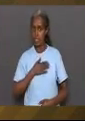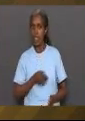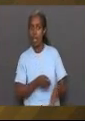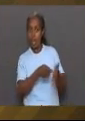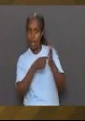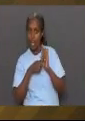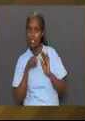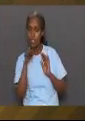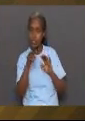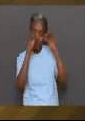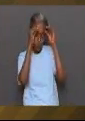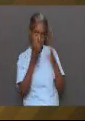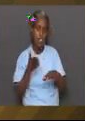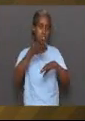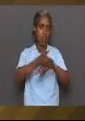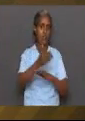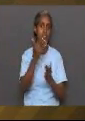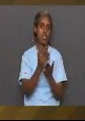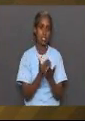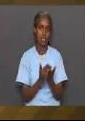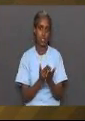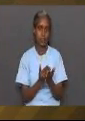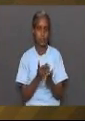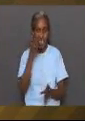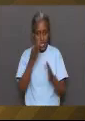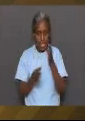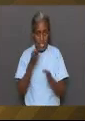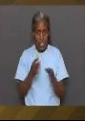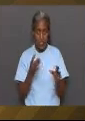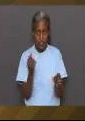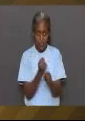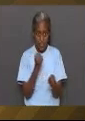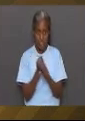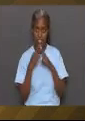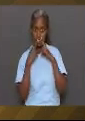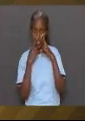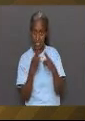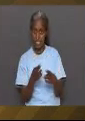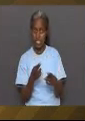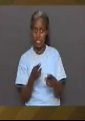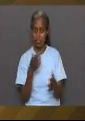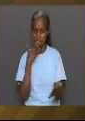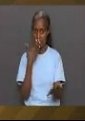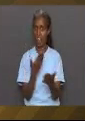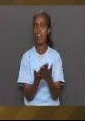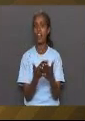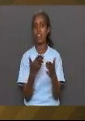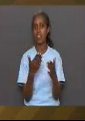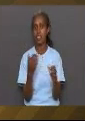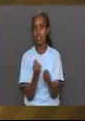your teacher after the lesson. If you did get that answer, great job!